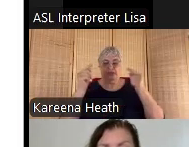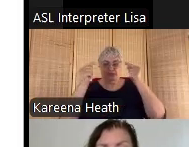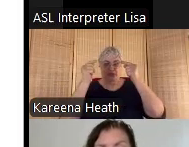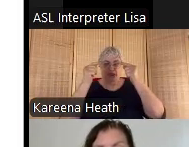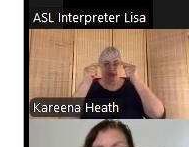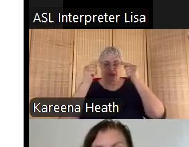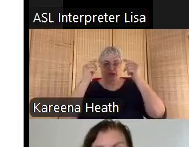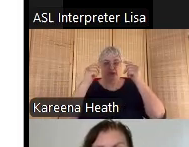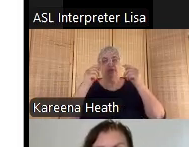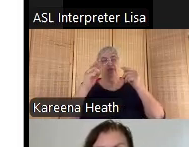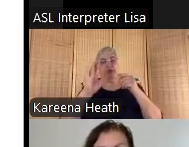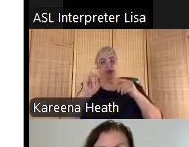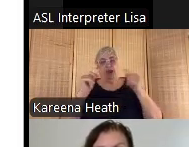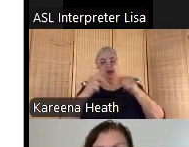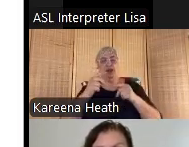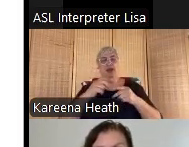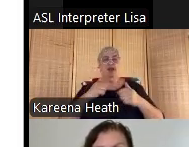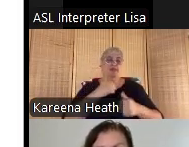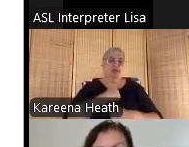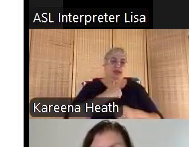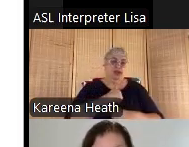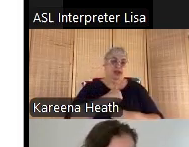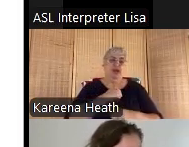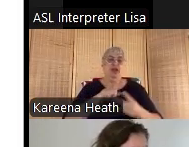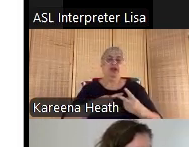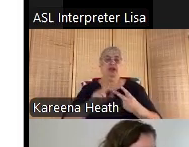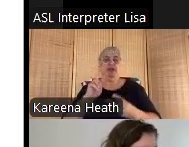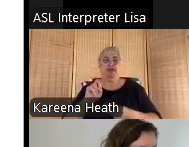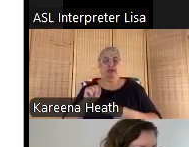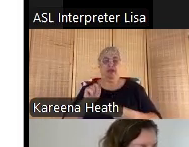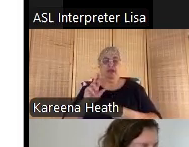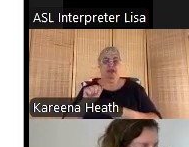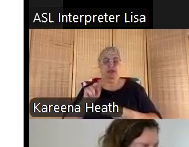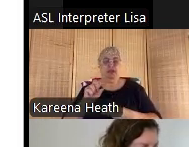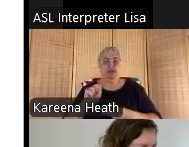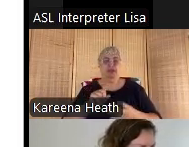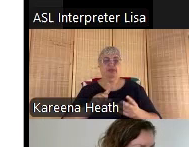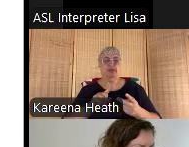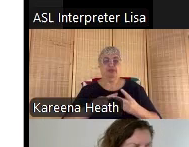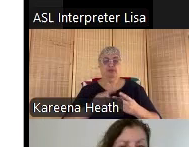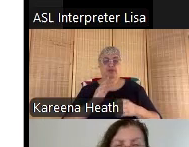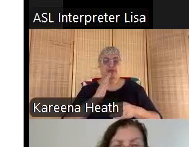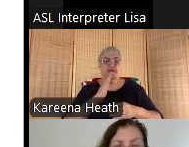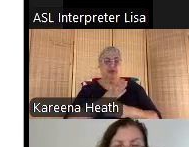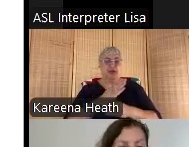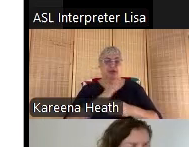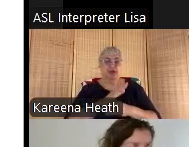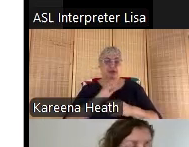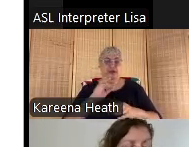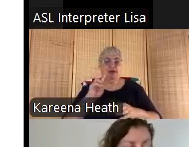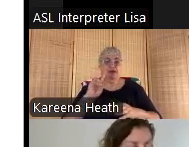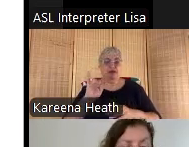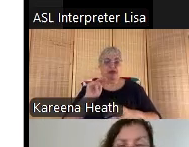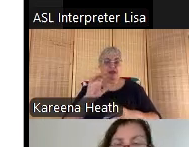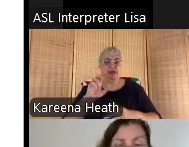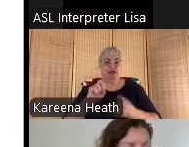military and veterans, and intimate partner violence. I guess we can go, and